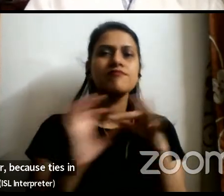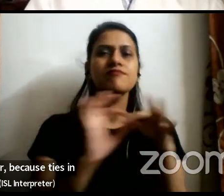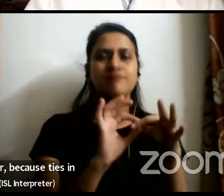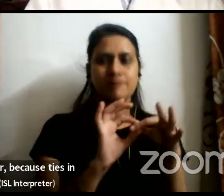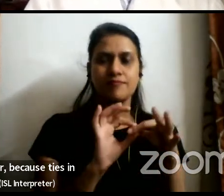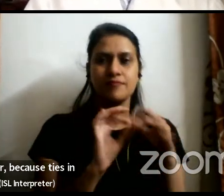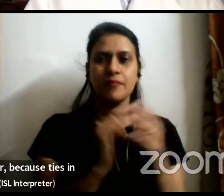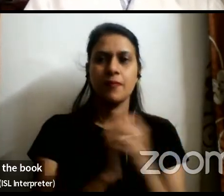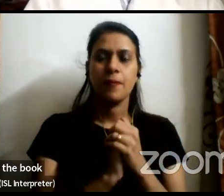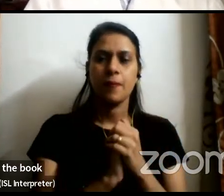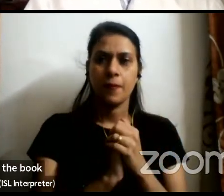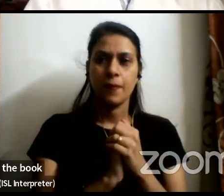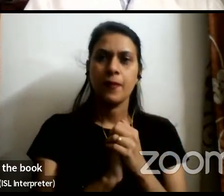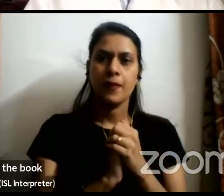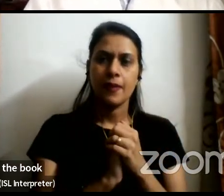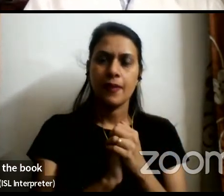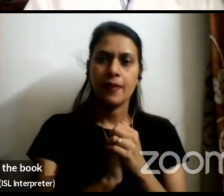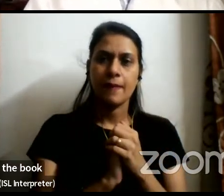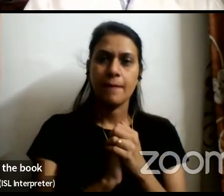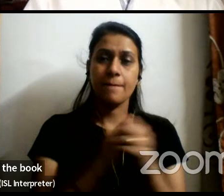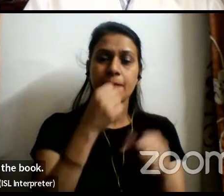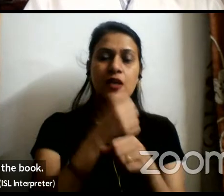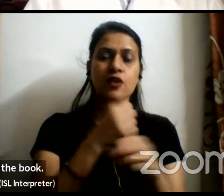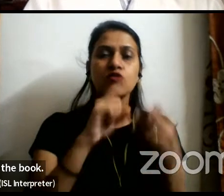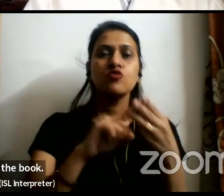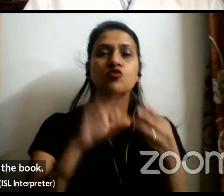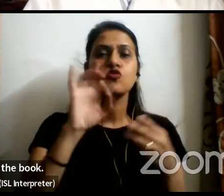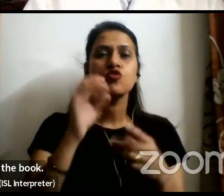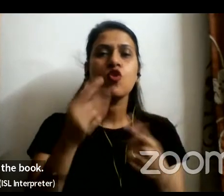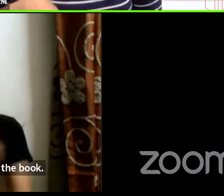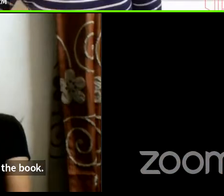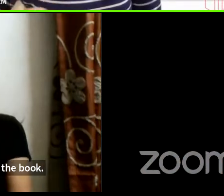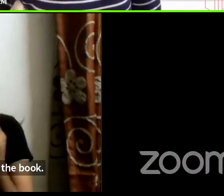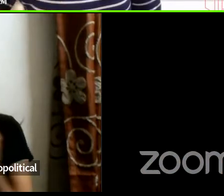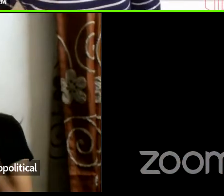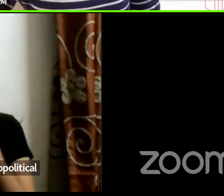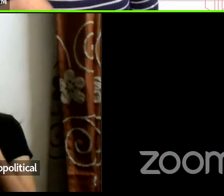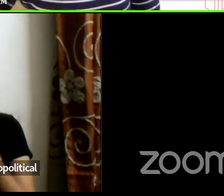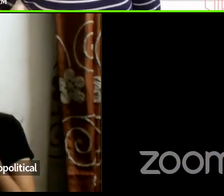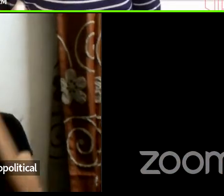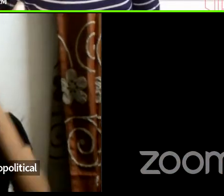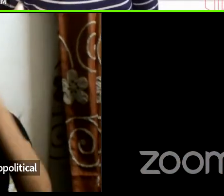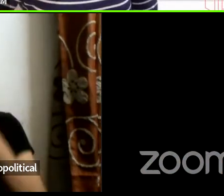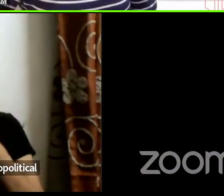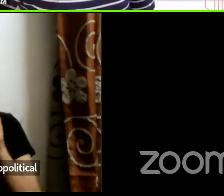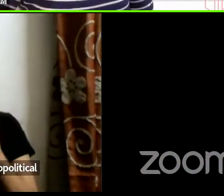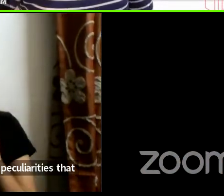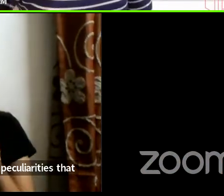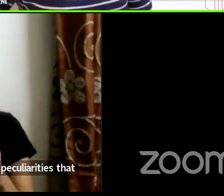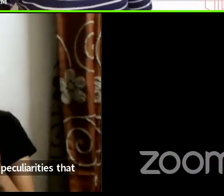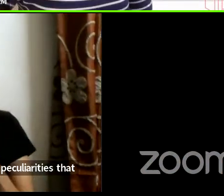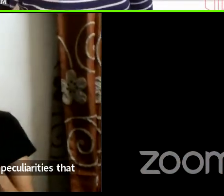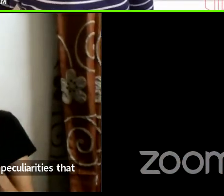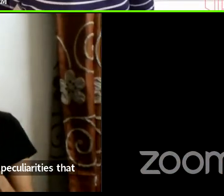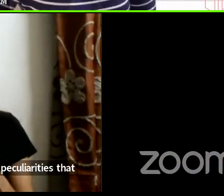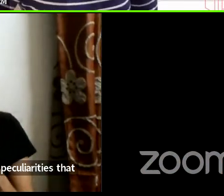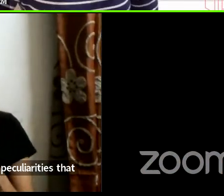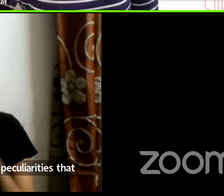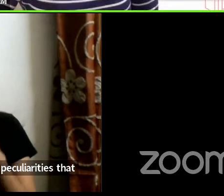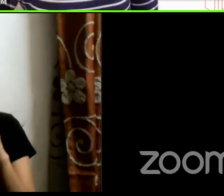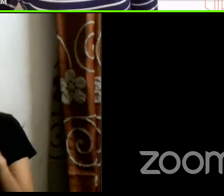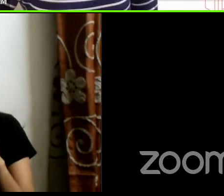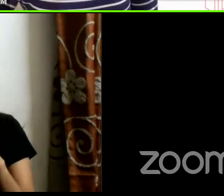what are some, geopolitical peculiarities that you think South Asia particularly has when we talk about digital